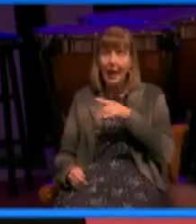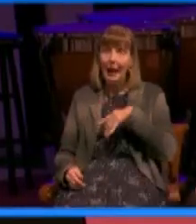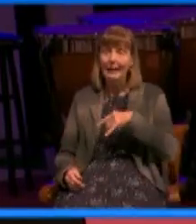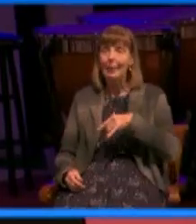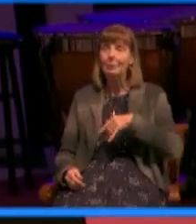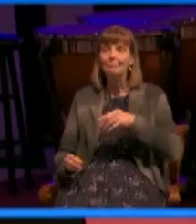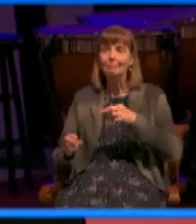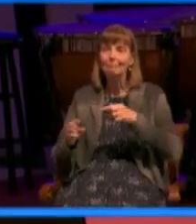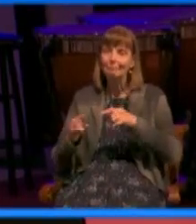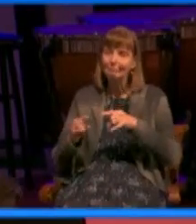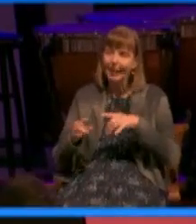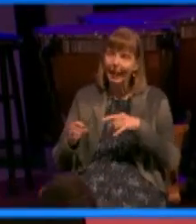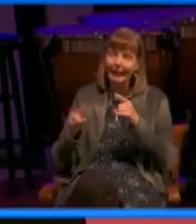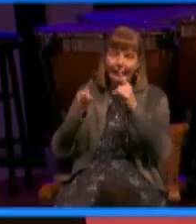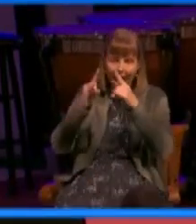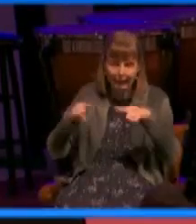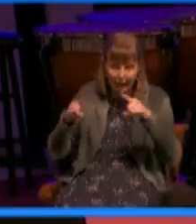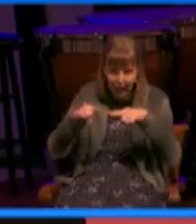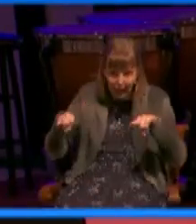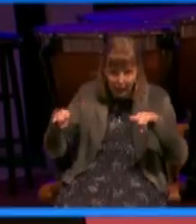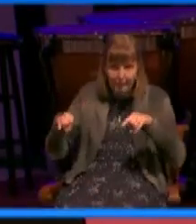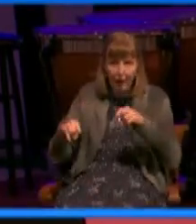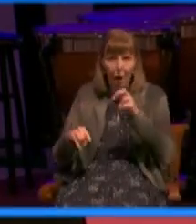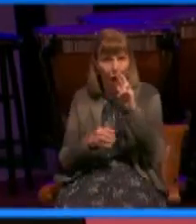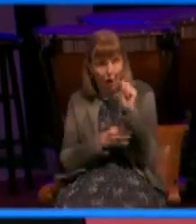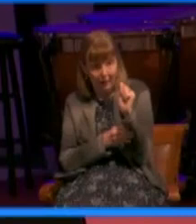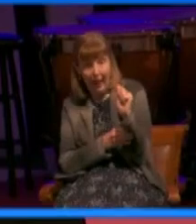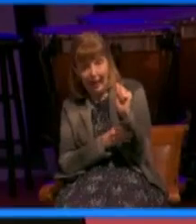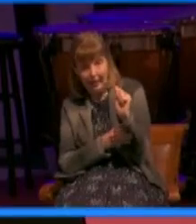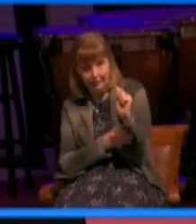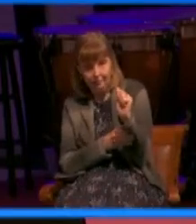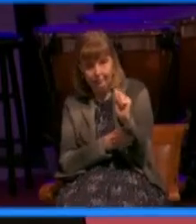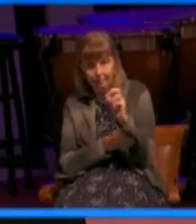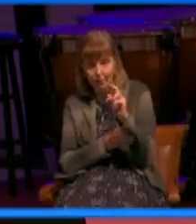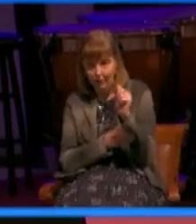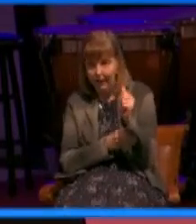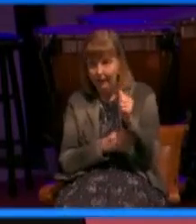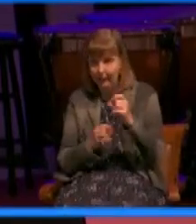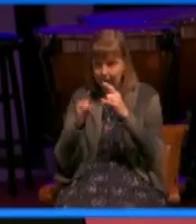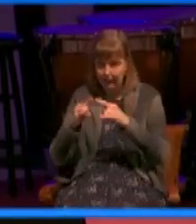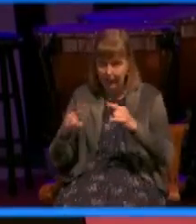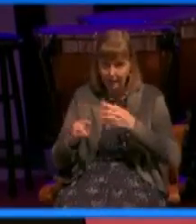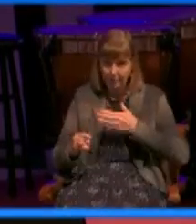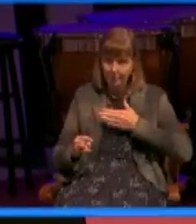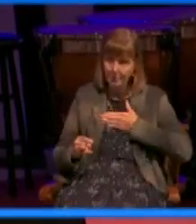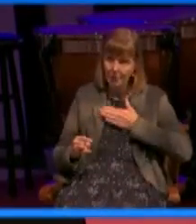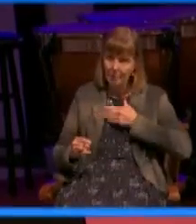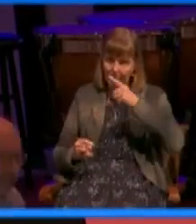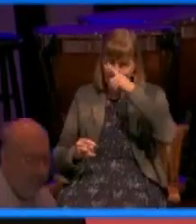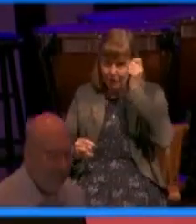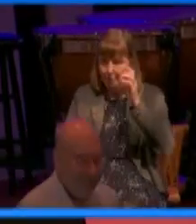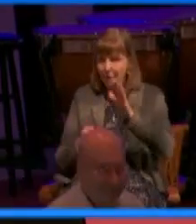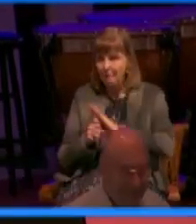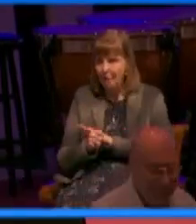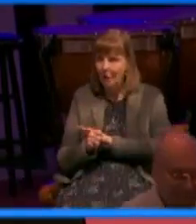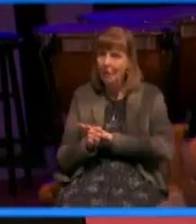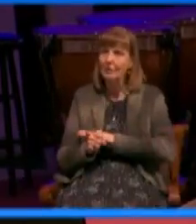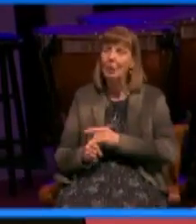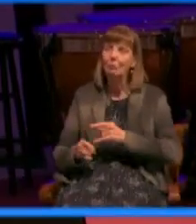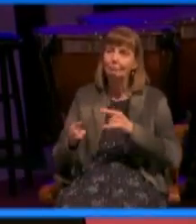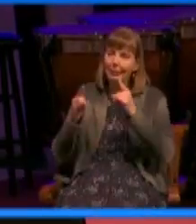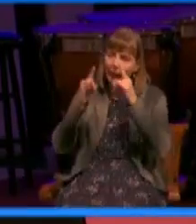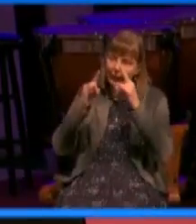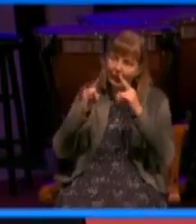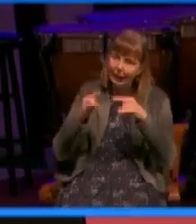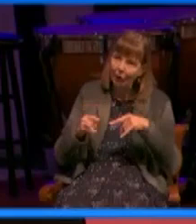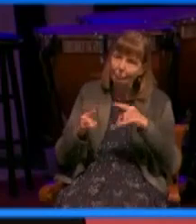camp. And so my summer was camping, canoeing, leading boys in rock